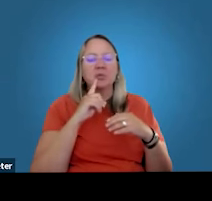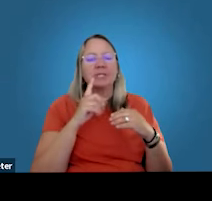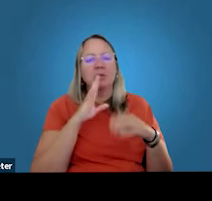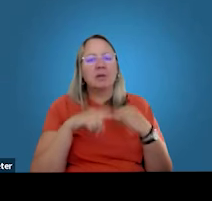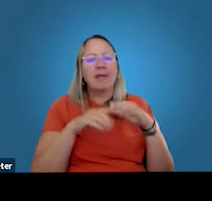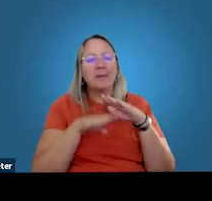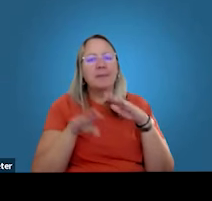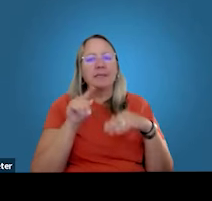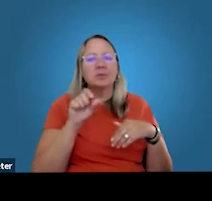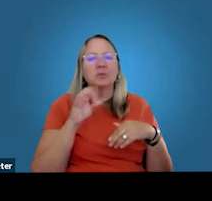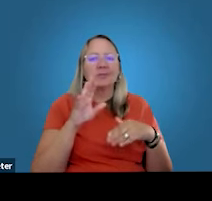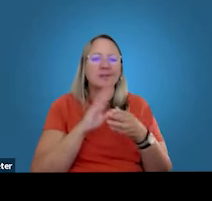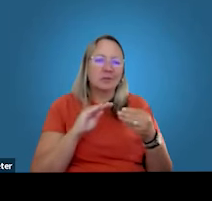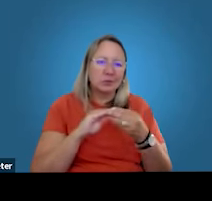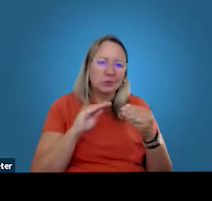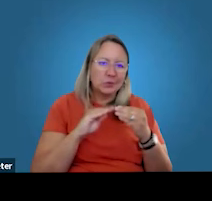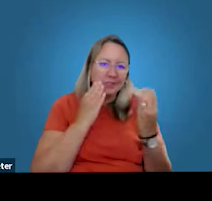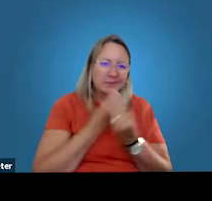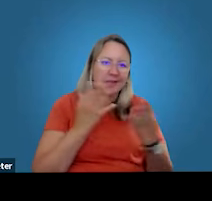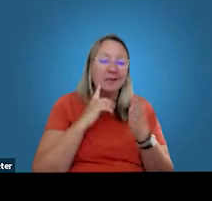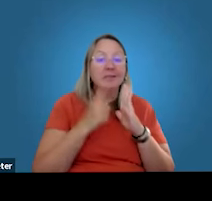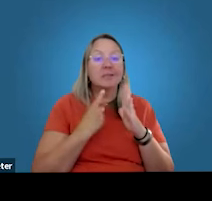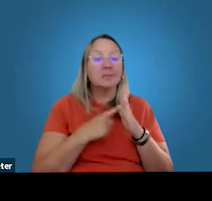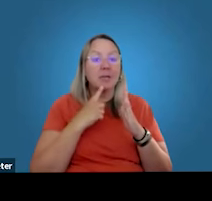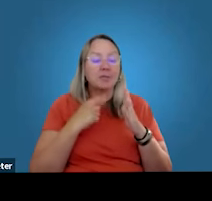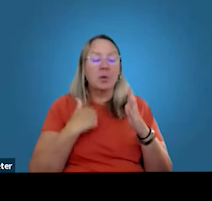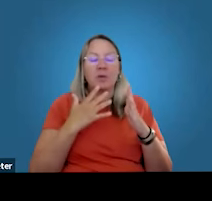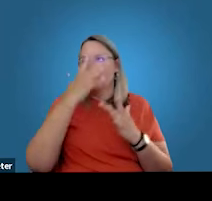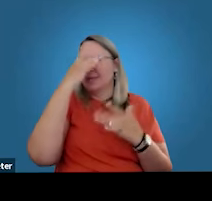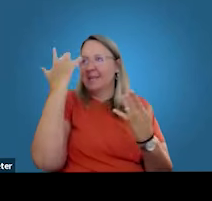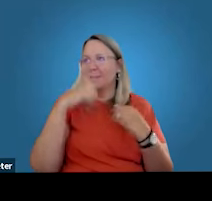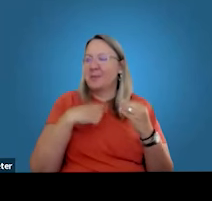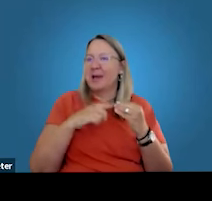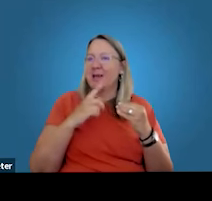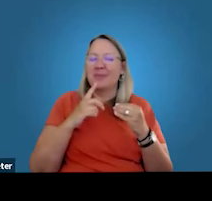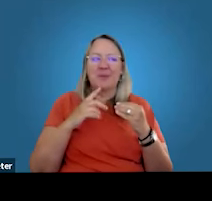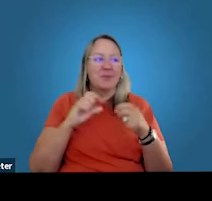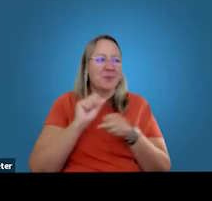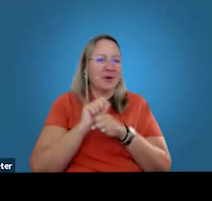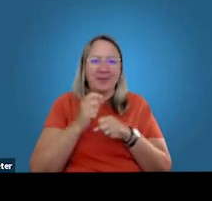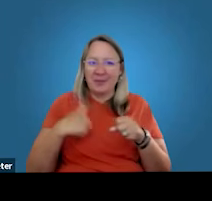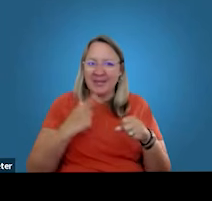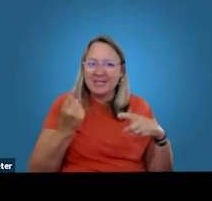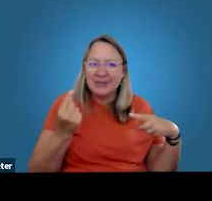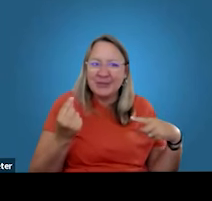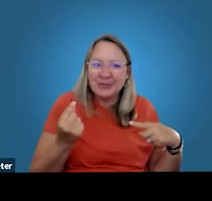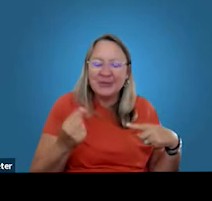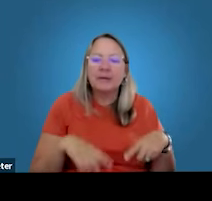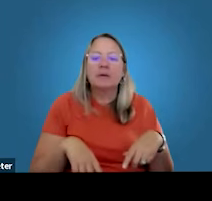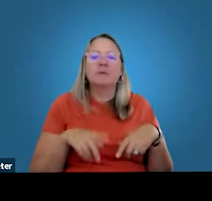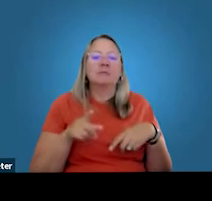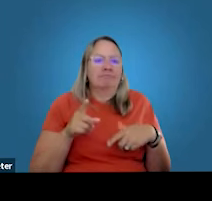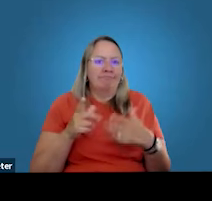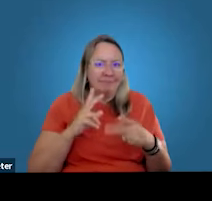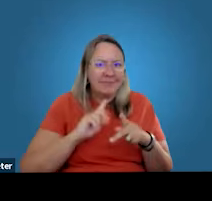basic tools of storytelling. And I think sometimes they can get forgotten in the spaces that we're dealing with you as types